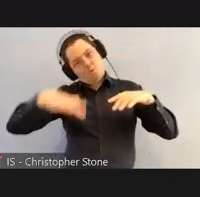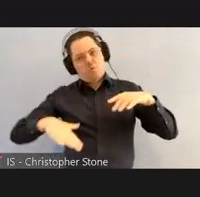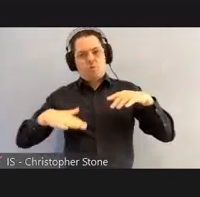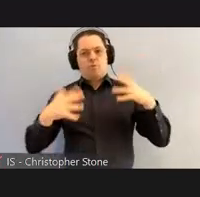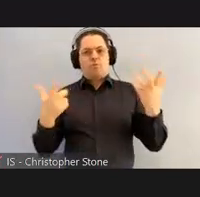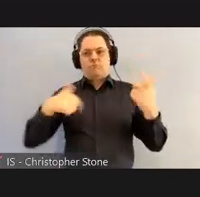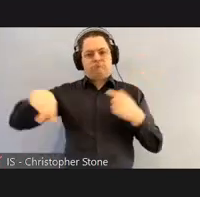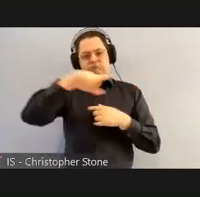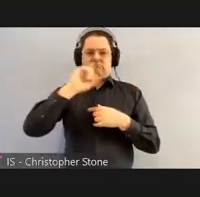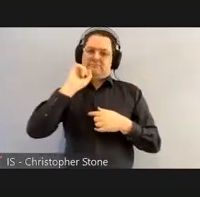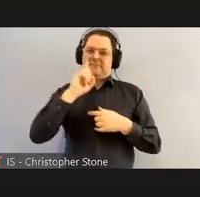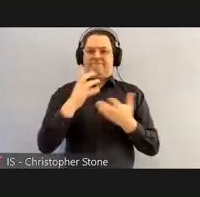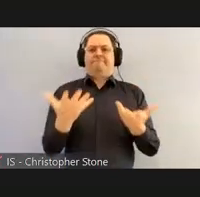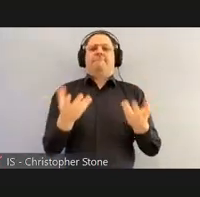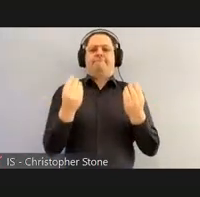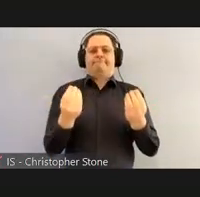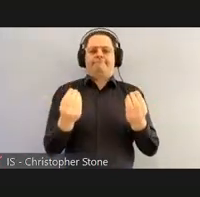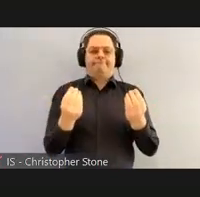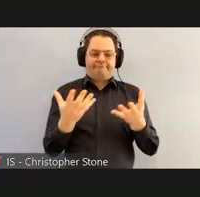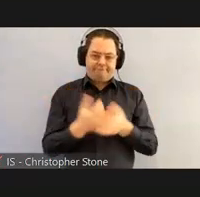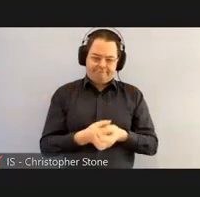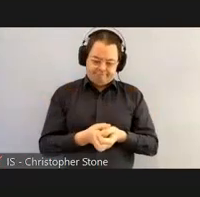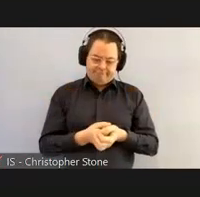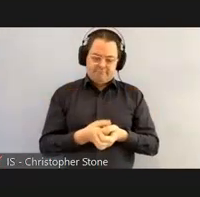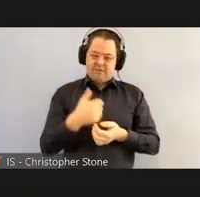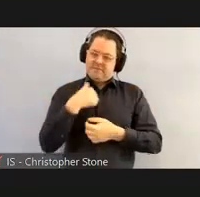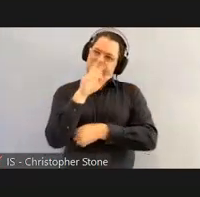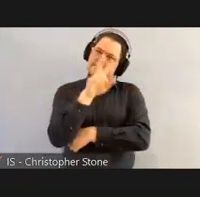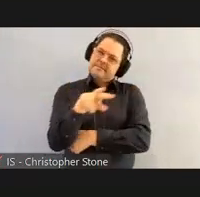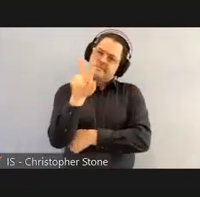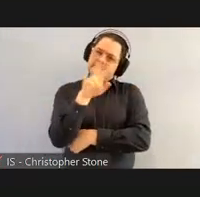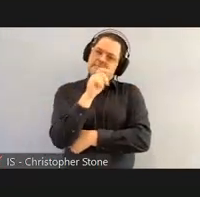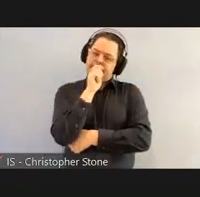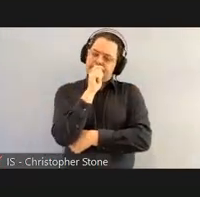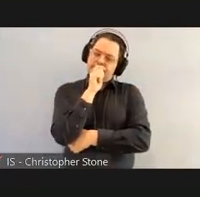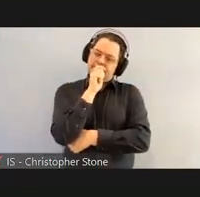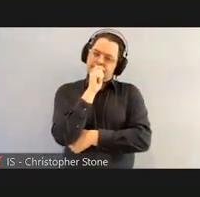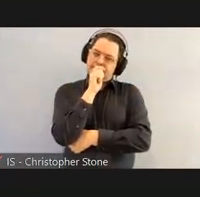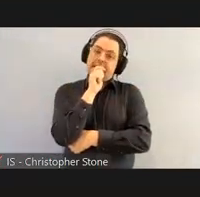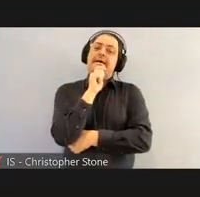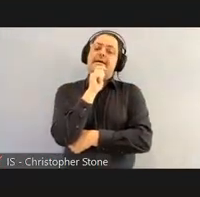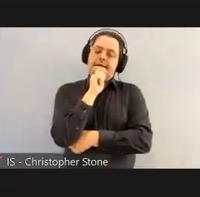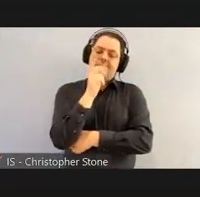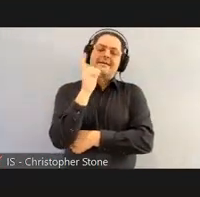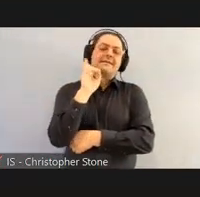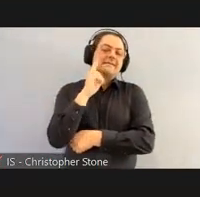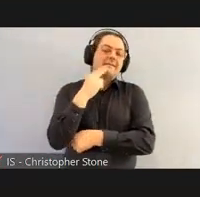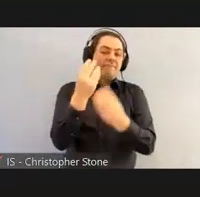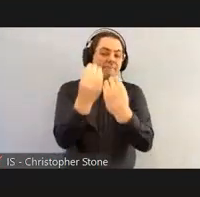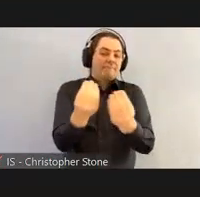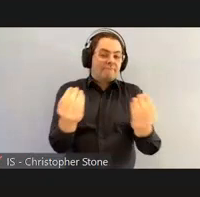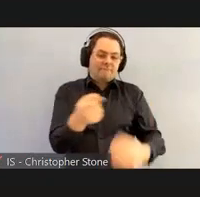And when I analyzed the situation, I noted that deaf children really